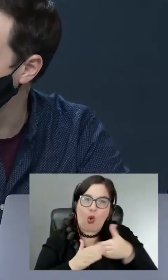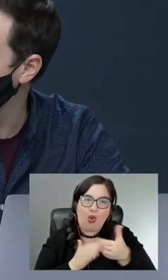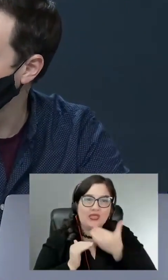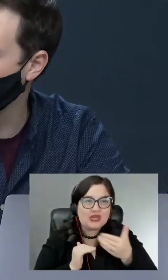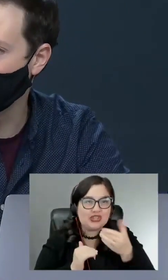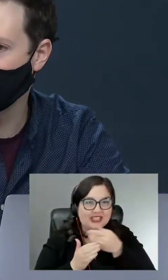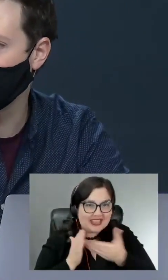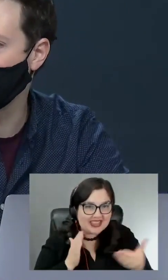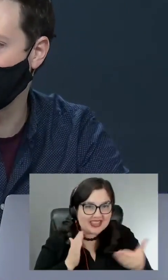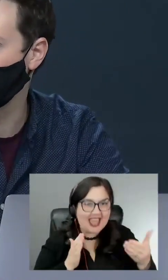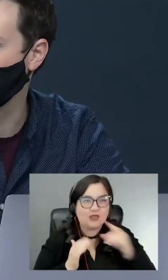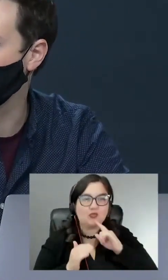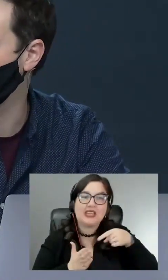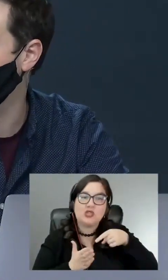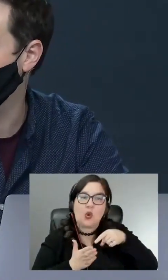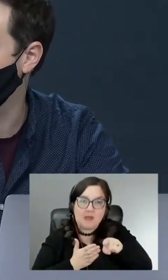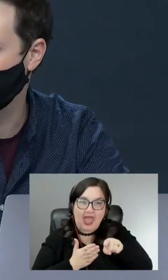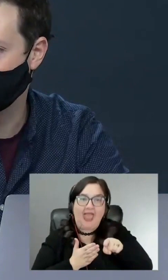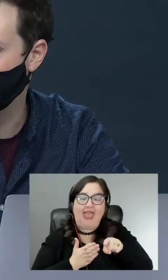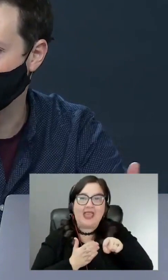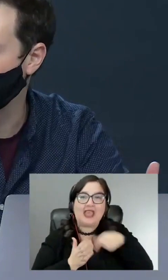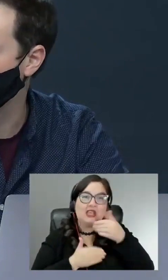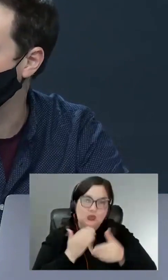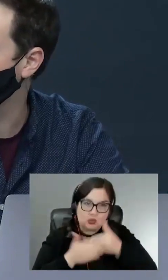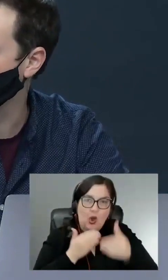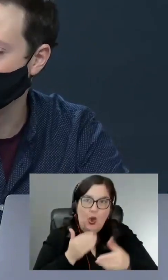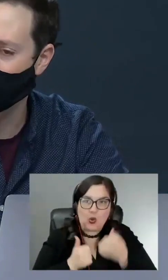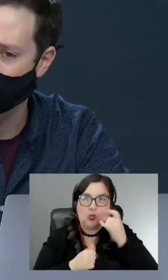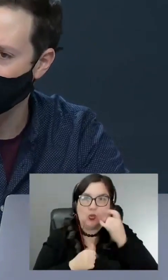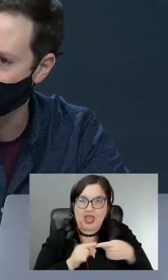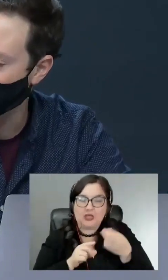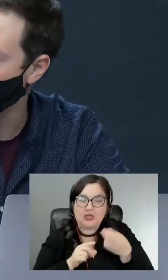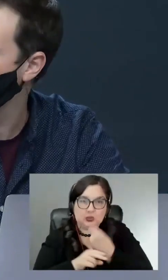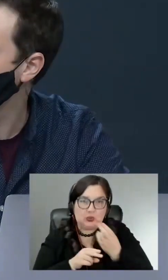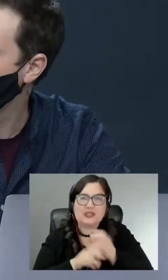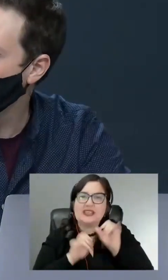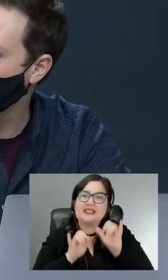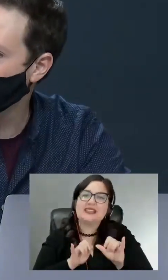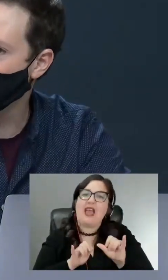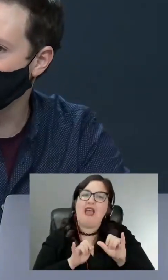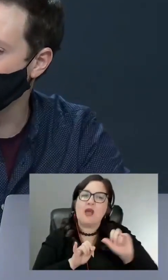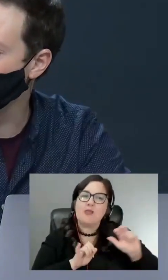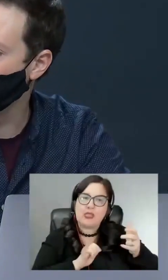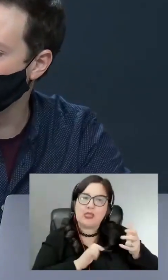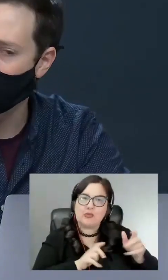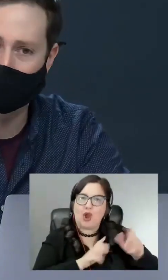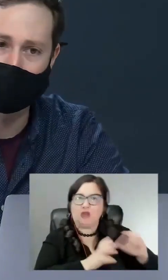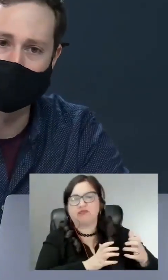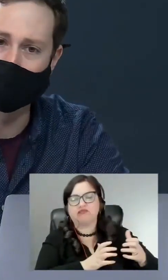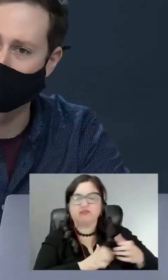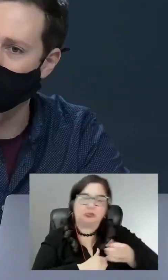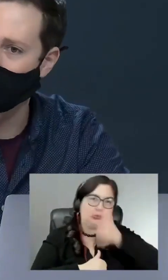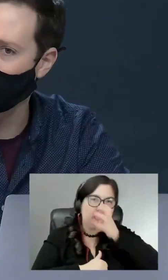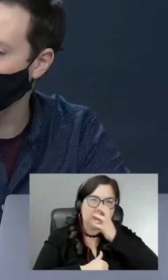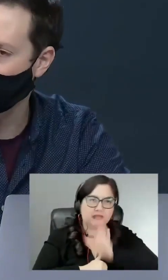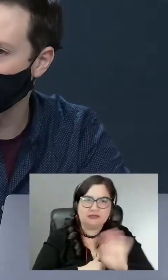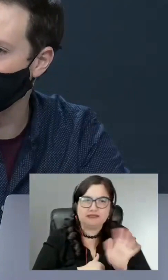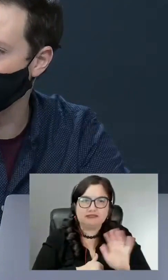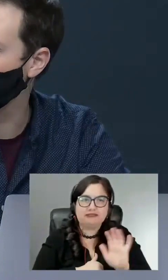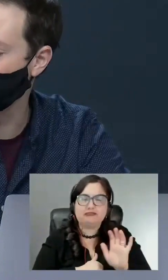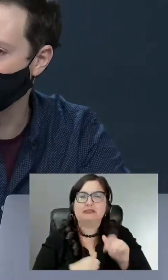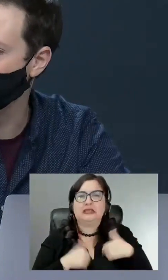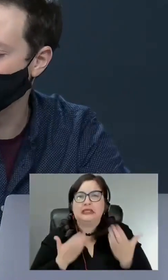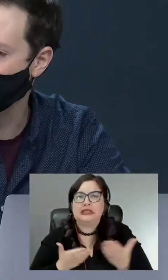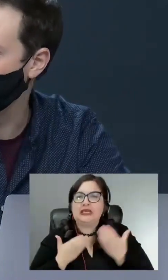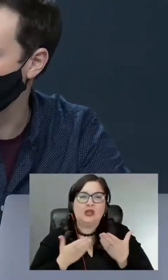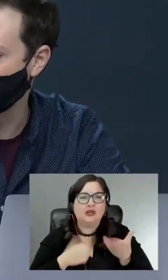pay-as-you-go, unlike traditional like third-party networks that are very rigid. This is pay-as-you-go, and you can actually turn it on or off with